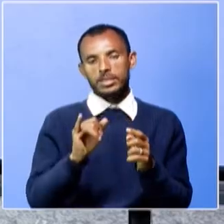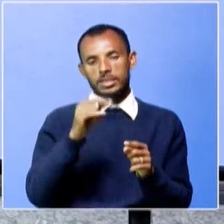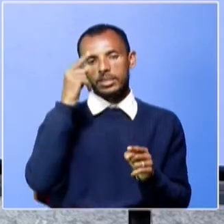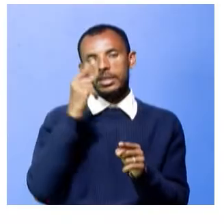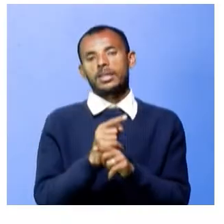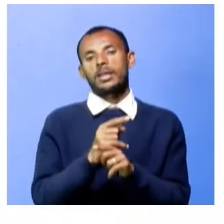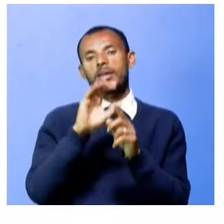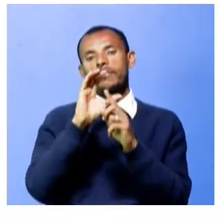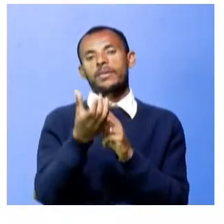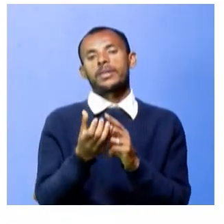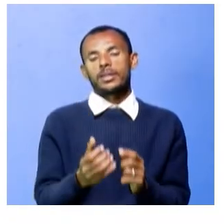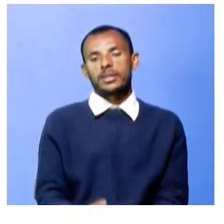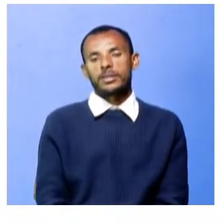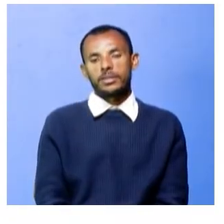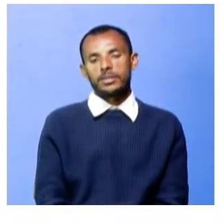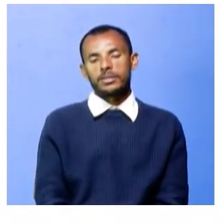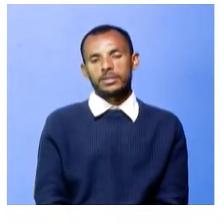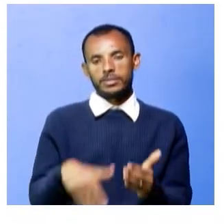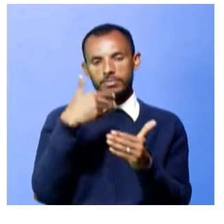event. Then